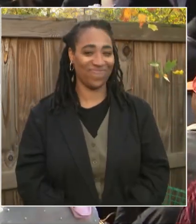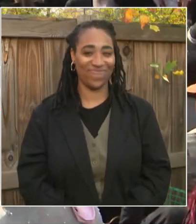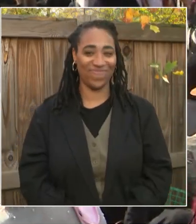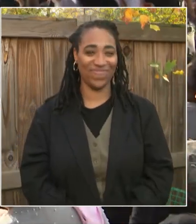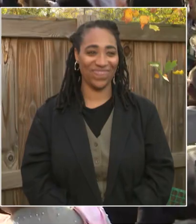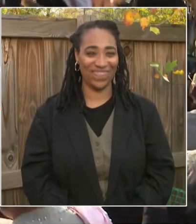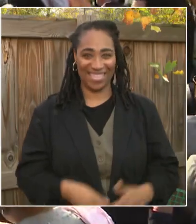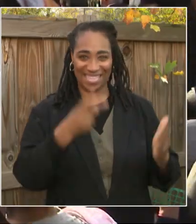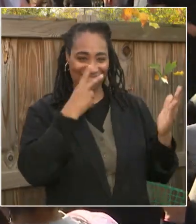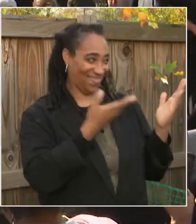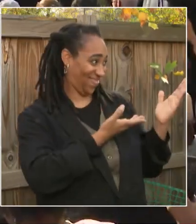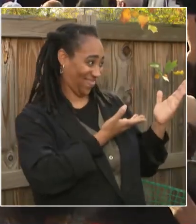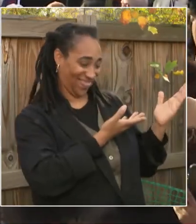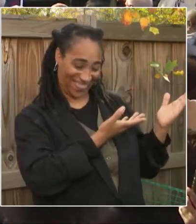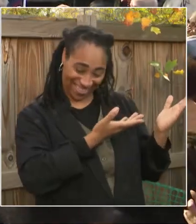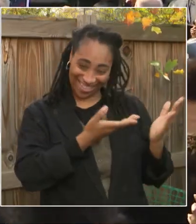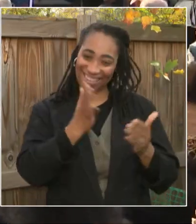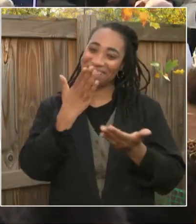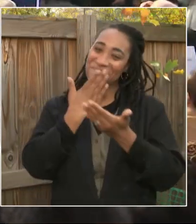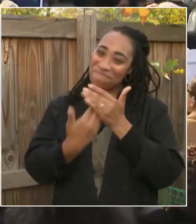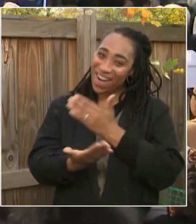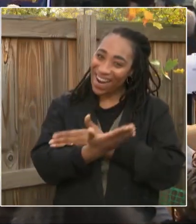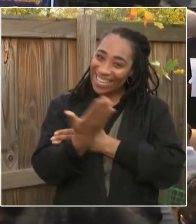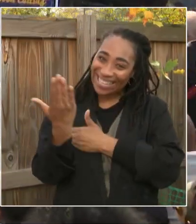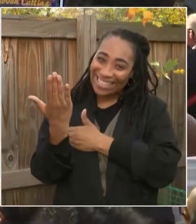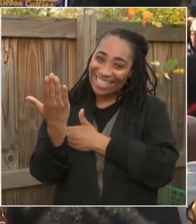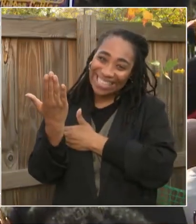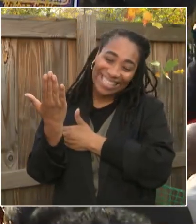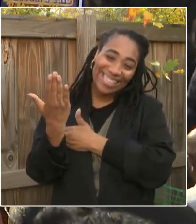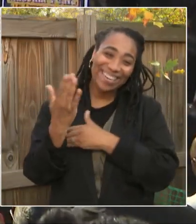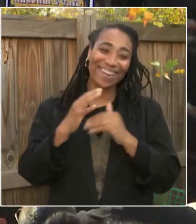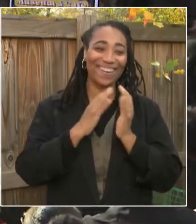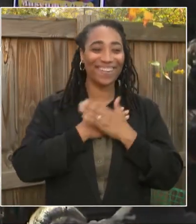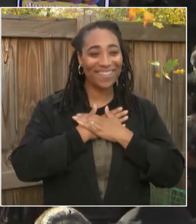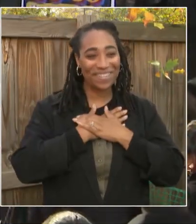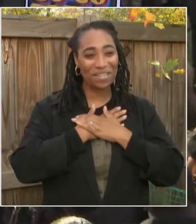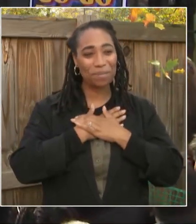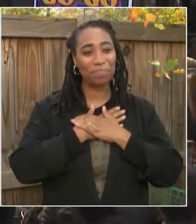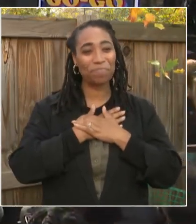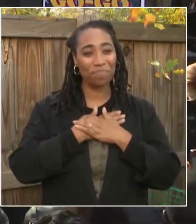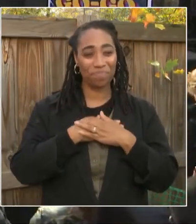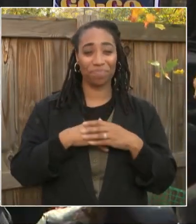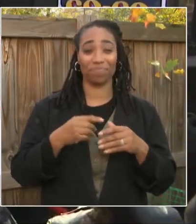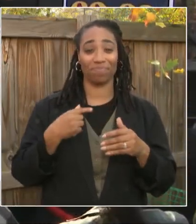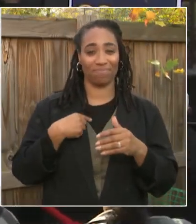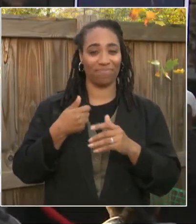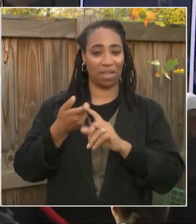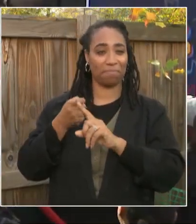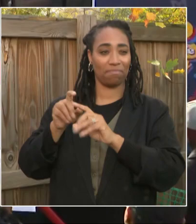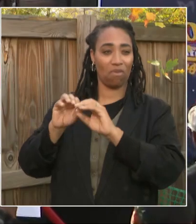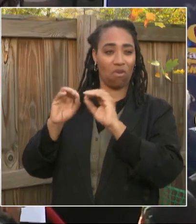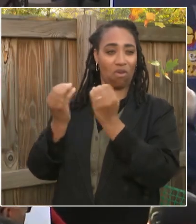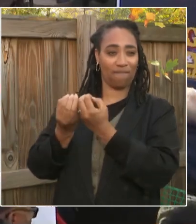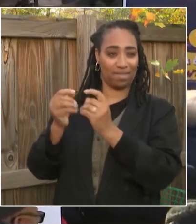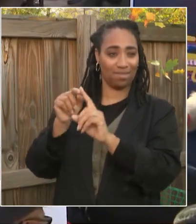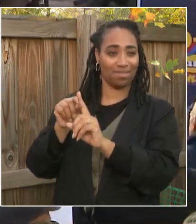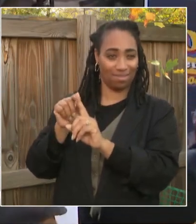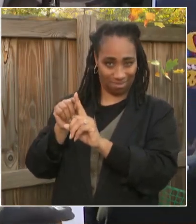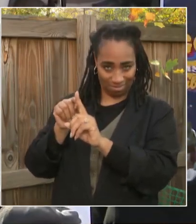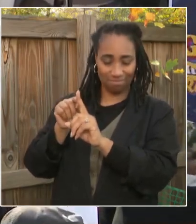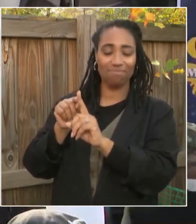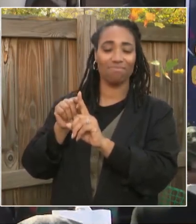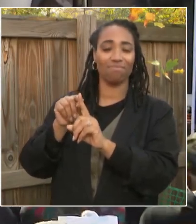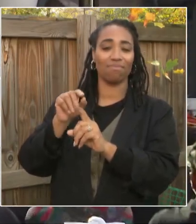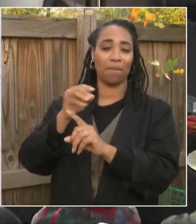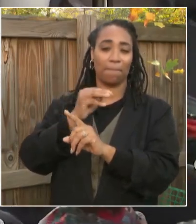Good morning. I bring greetings from the Mayor's Office of Racial Equity and Dr. Amber Hewitt, Chief Equity Officer for the District